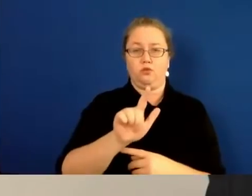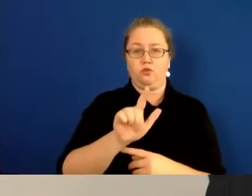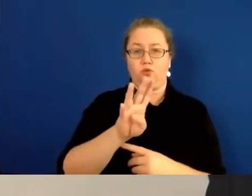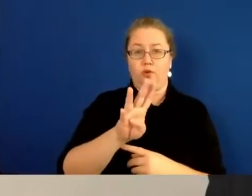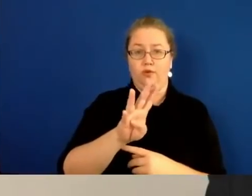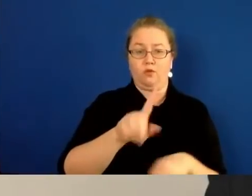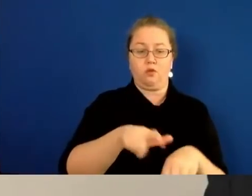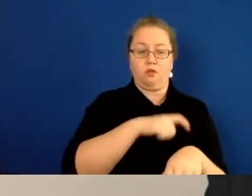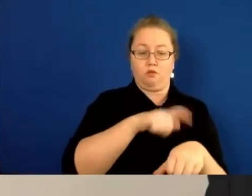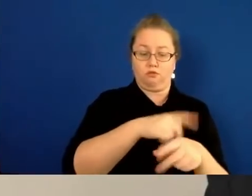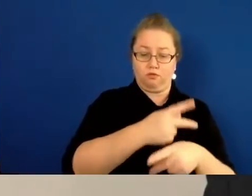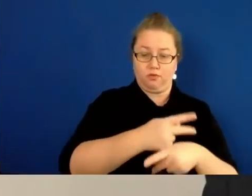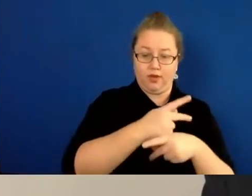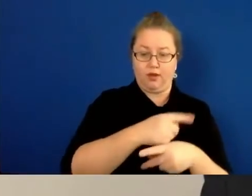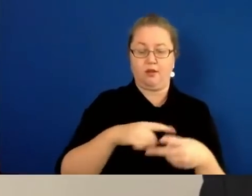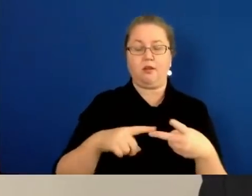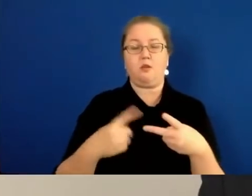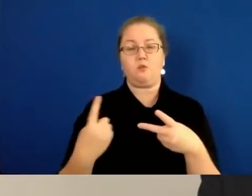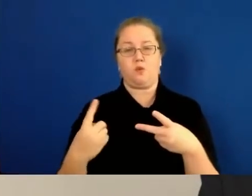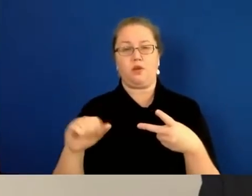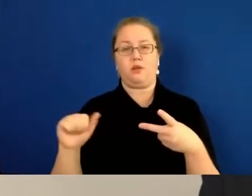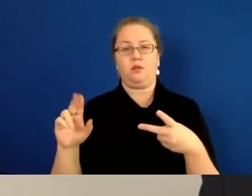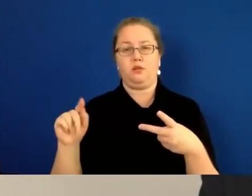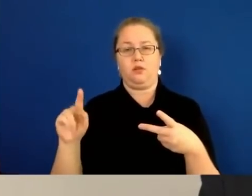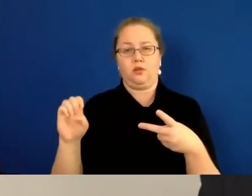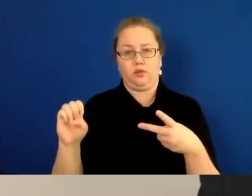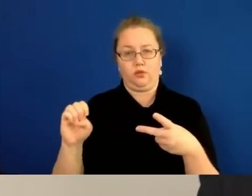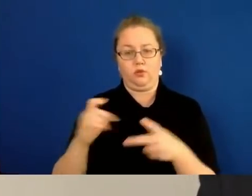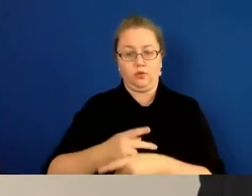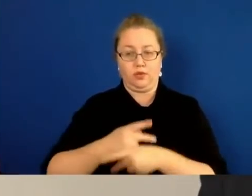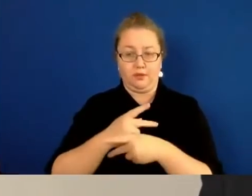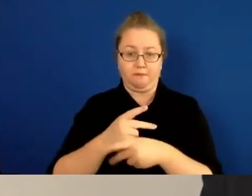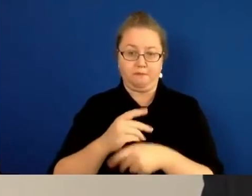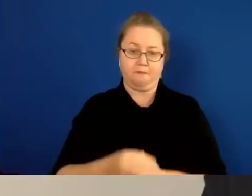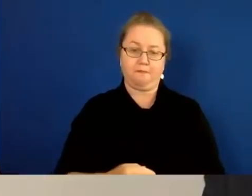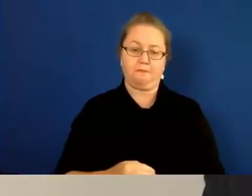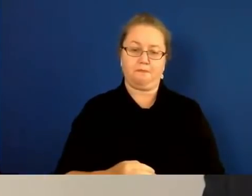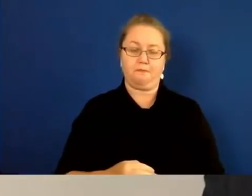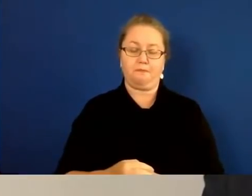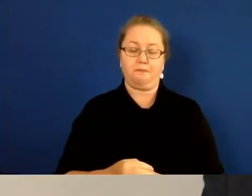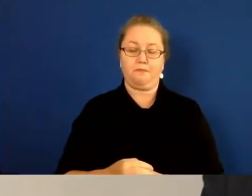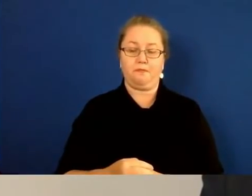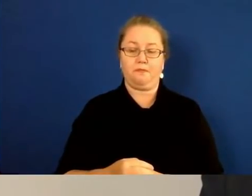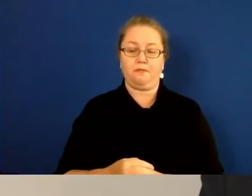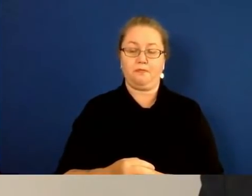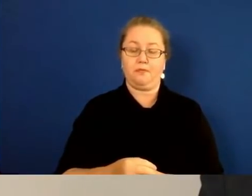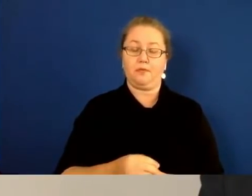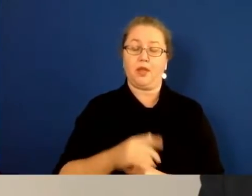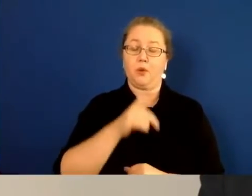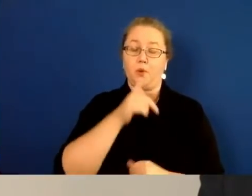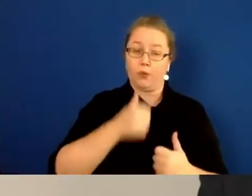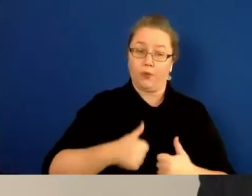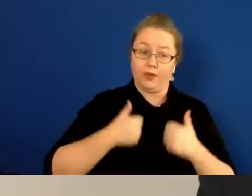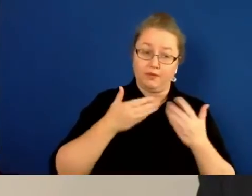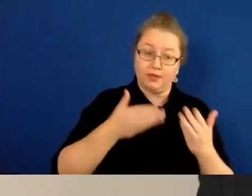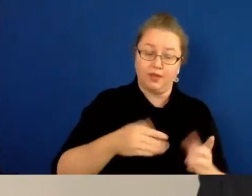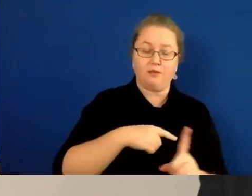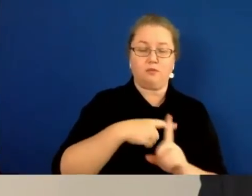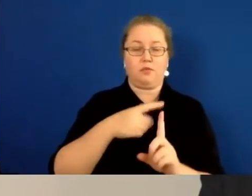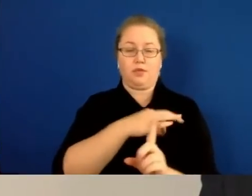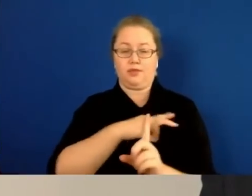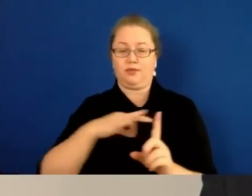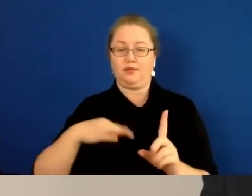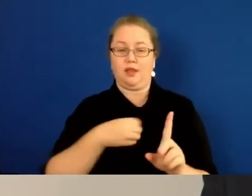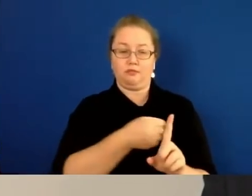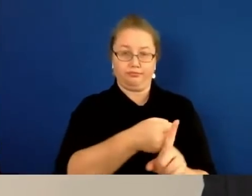public health and here in Fraser Health to make sure that we protect people in these high-risk environments. One outbreak, in addition,